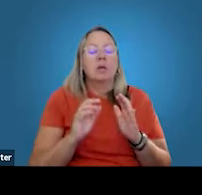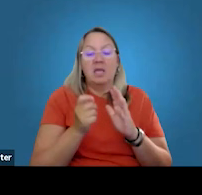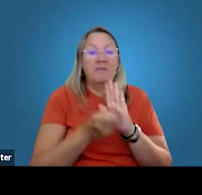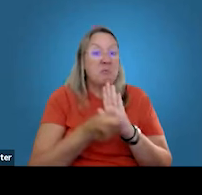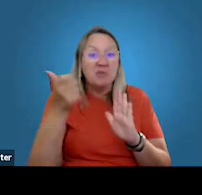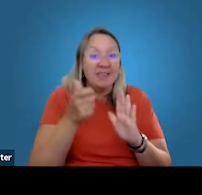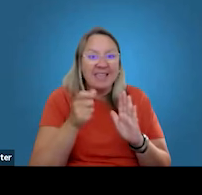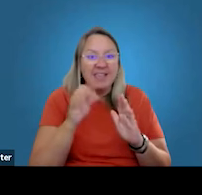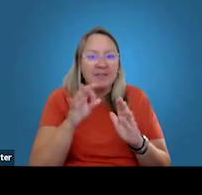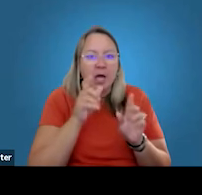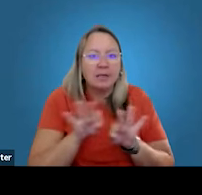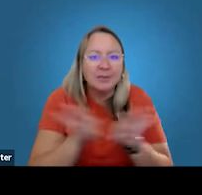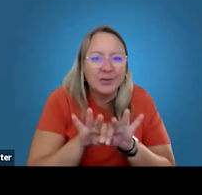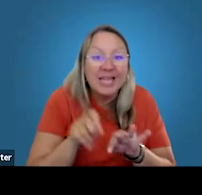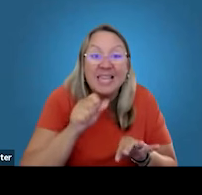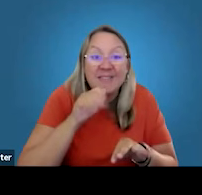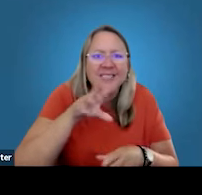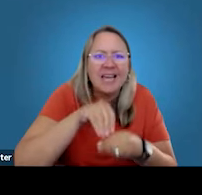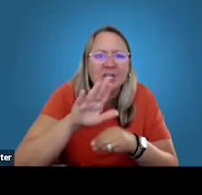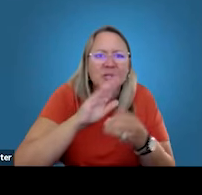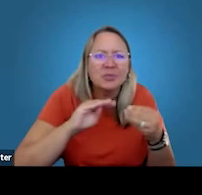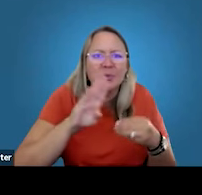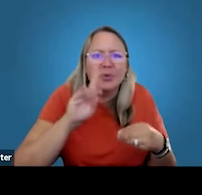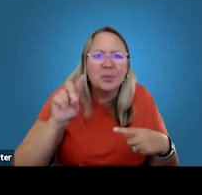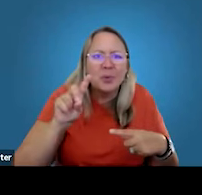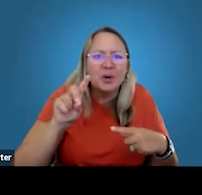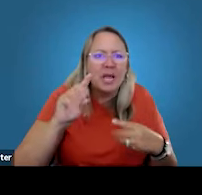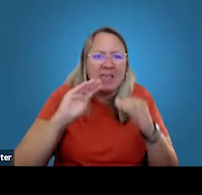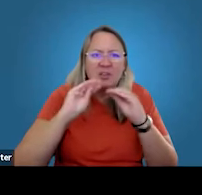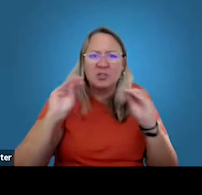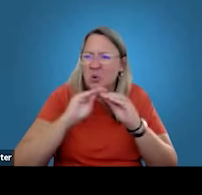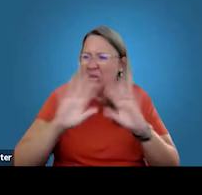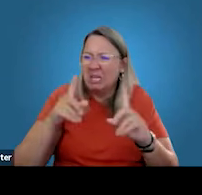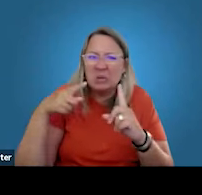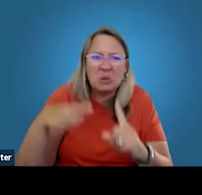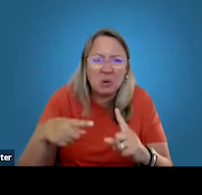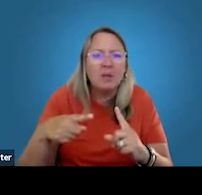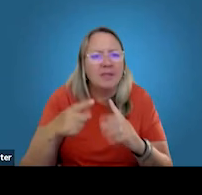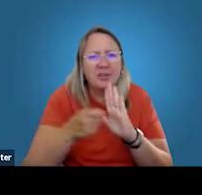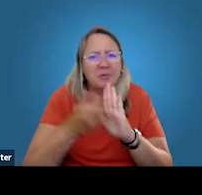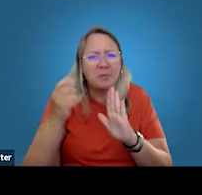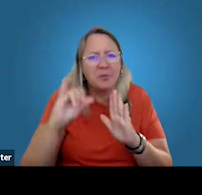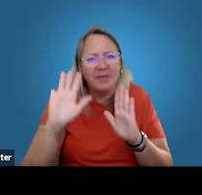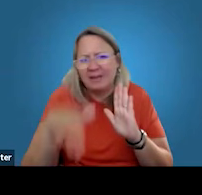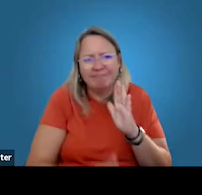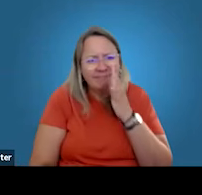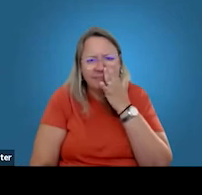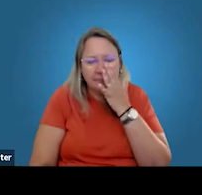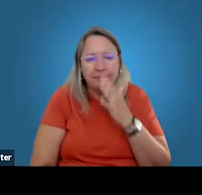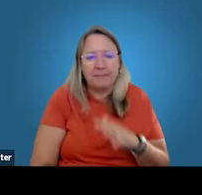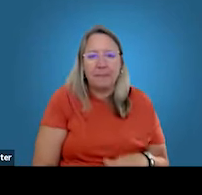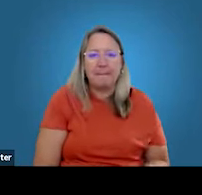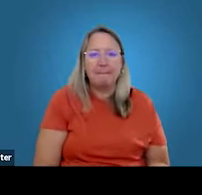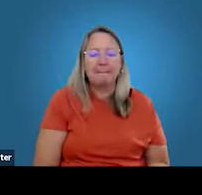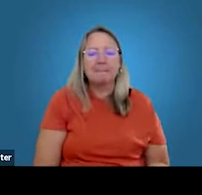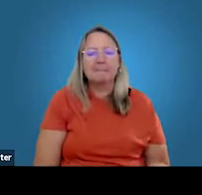If it's not highlighted in your storyboard in some way, if it doesn't have a clear goal in your story, it needs to come out. Quite often, the thing we're most